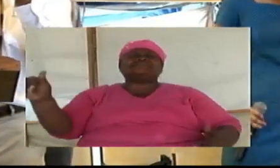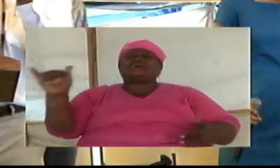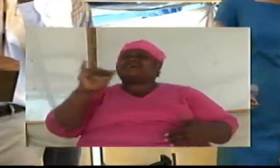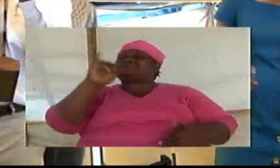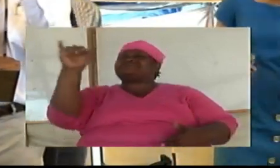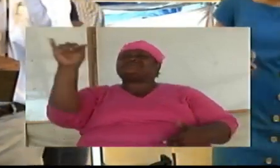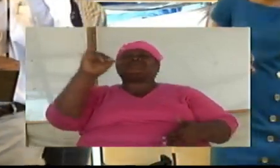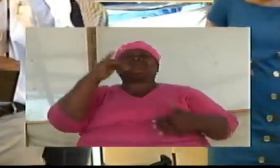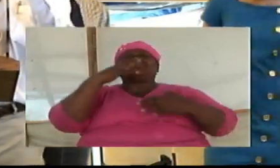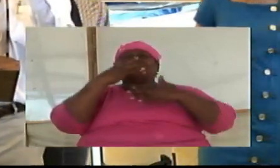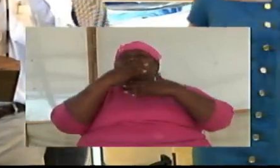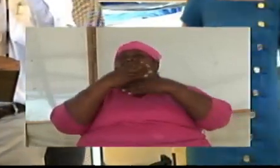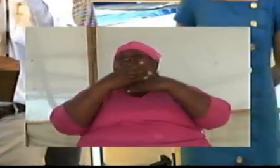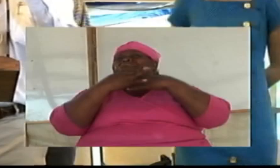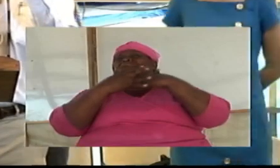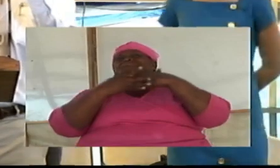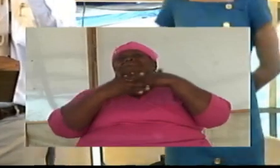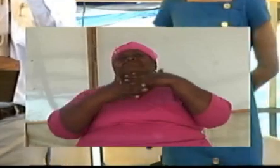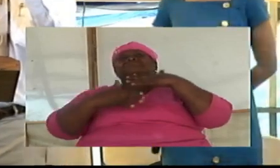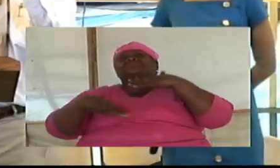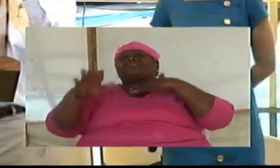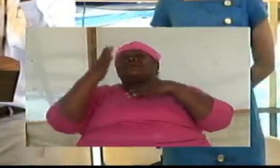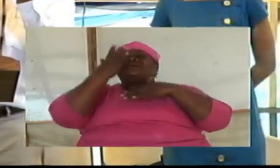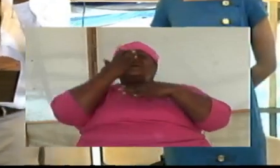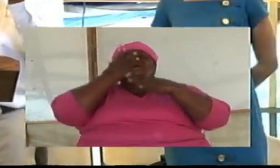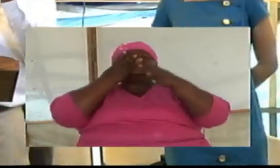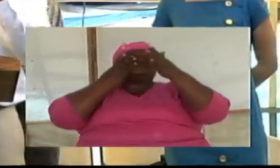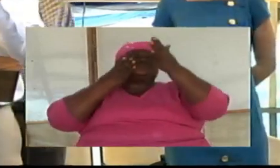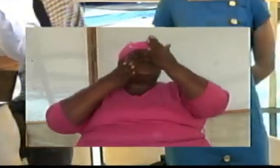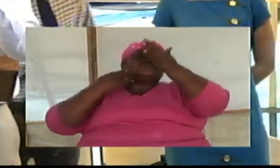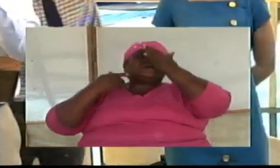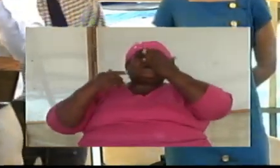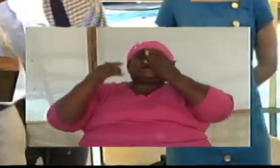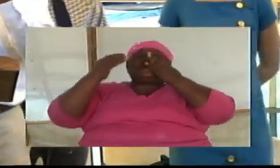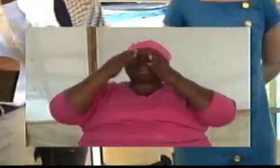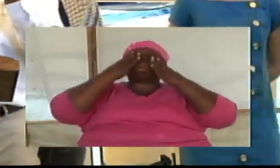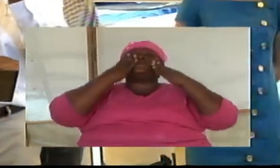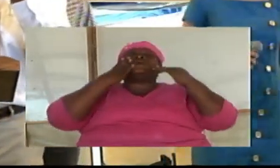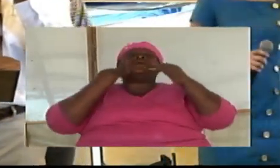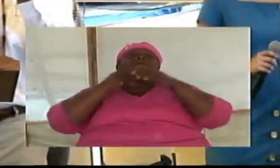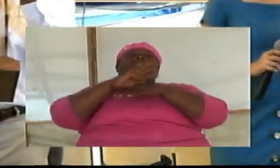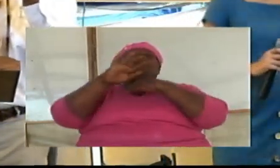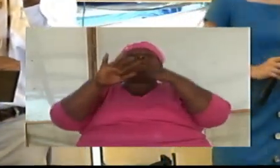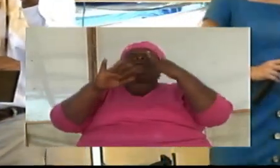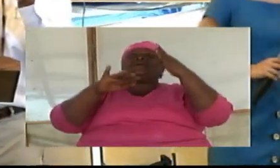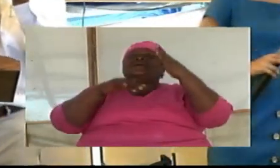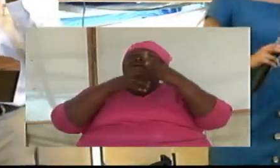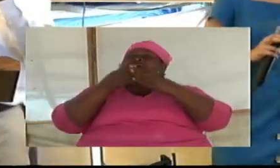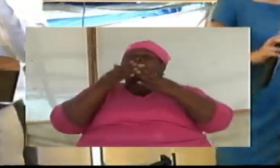And that same blood dries